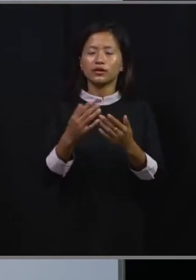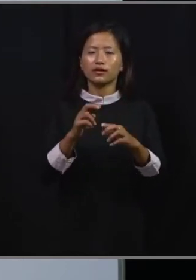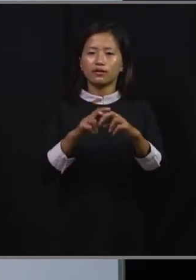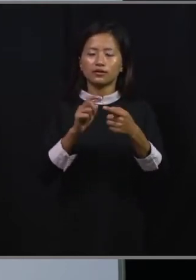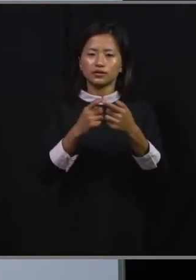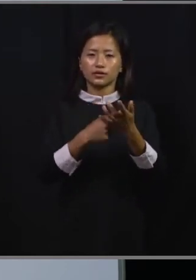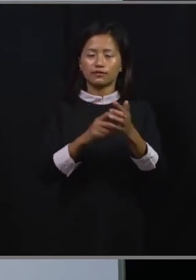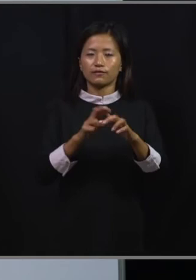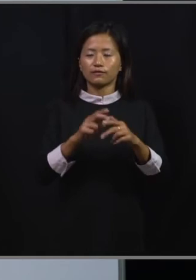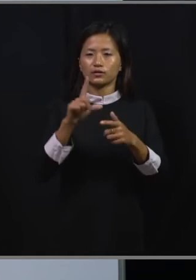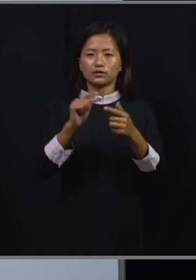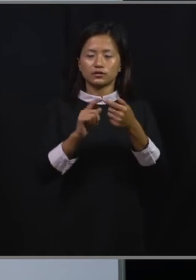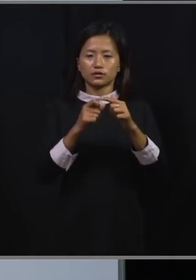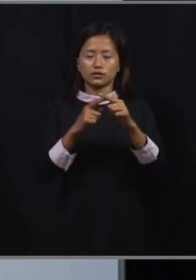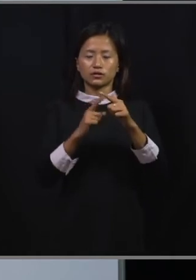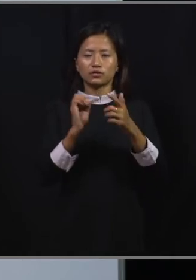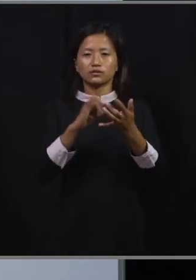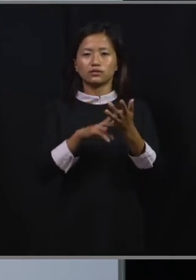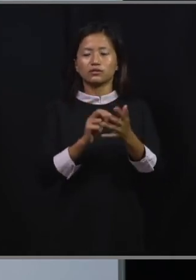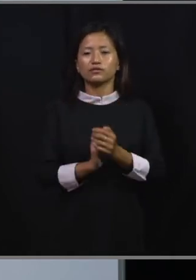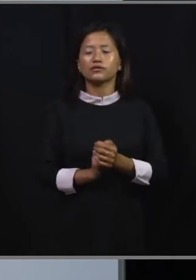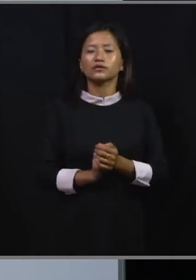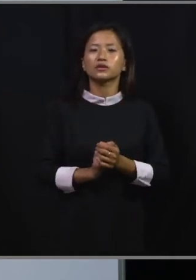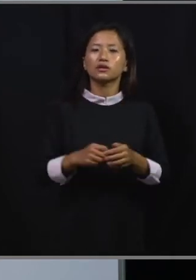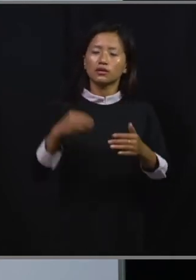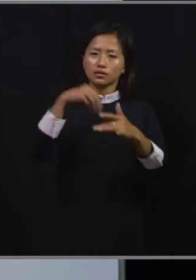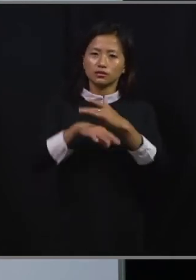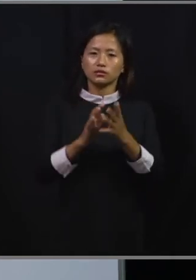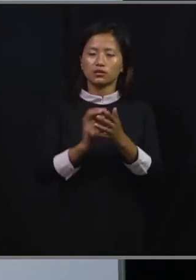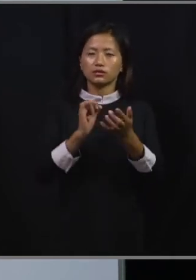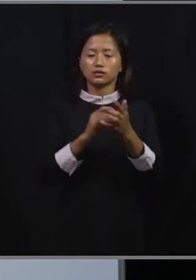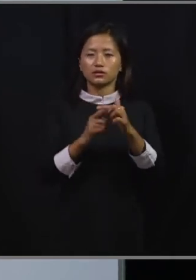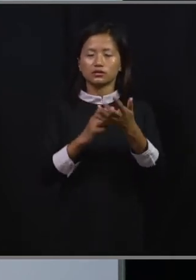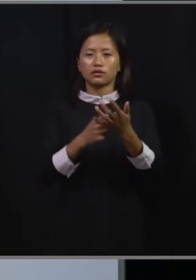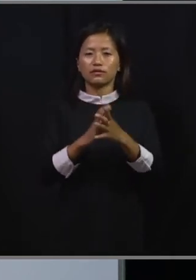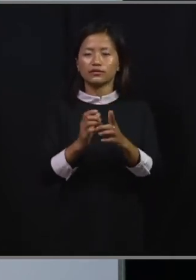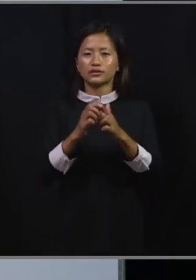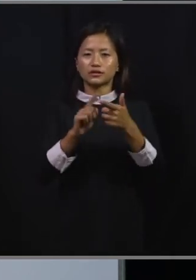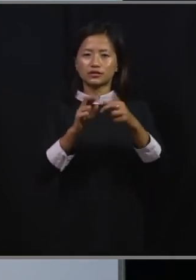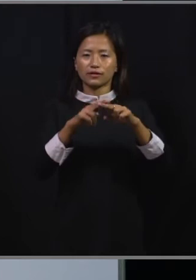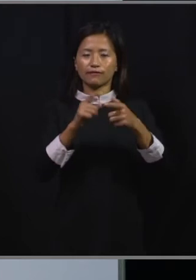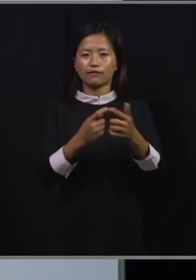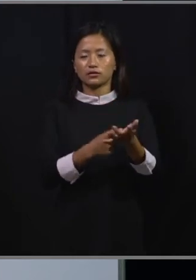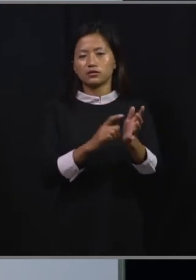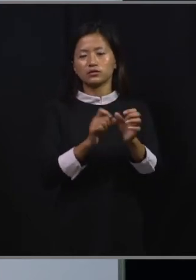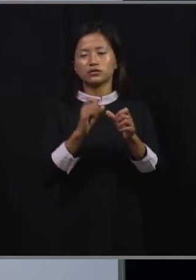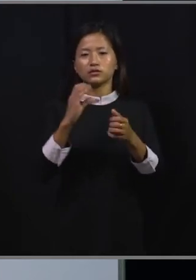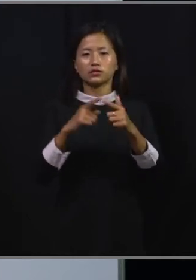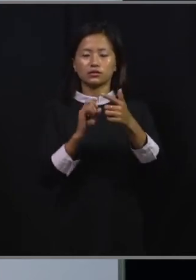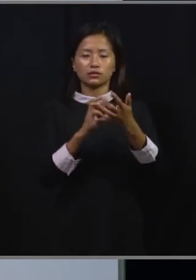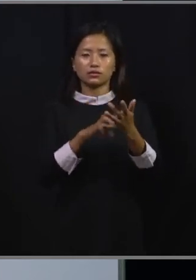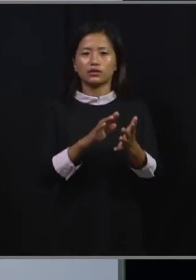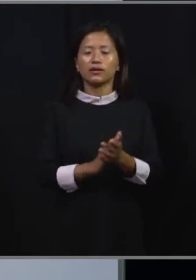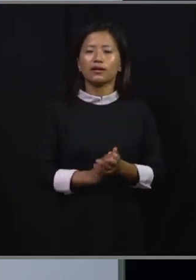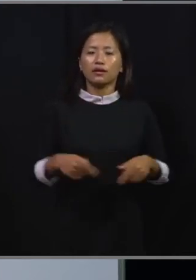refraction, reflection, refraction, as well as interference, diffraction, as well as polarization.